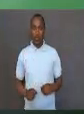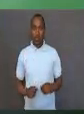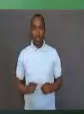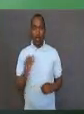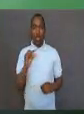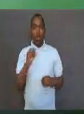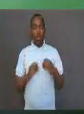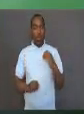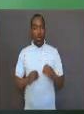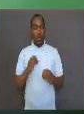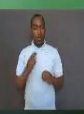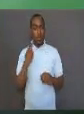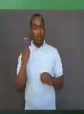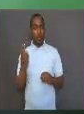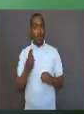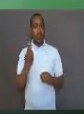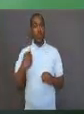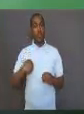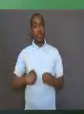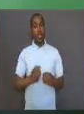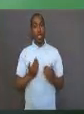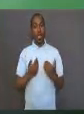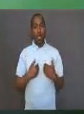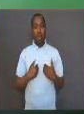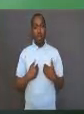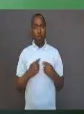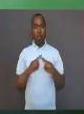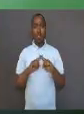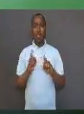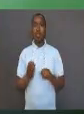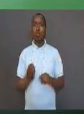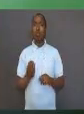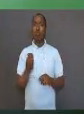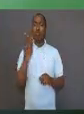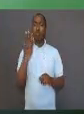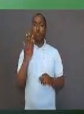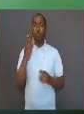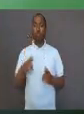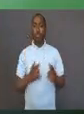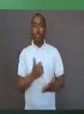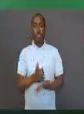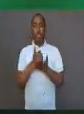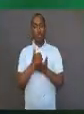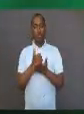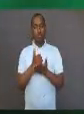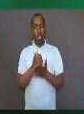Microorganisms can be useful to us in many different ways, such